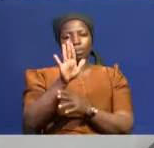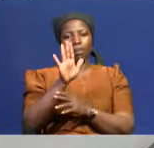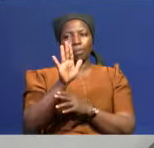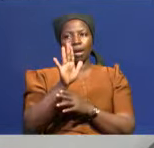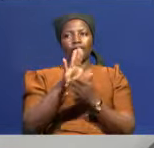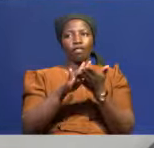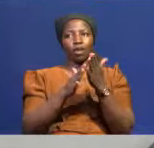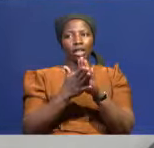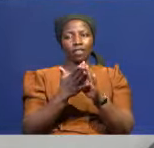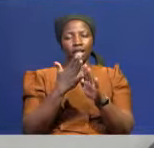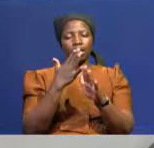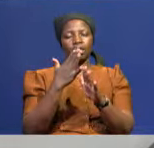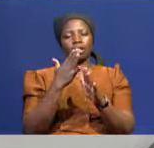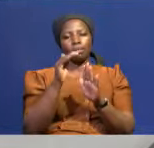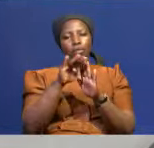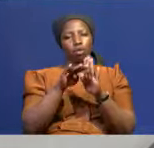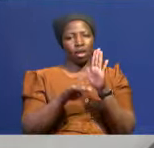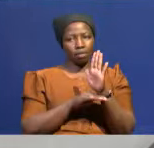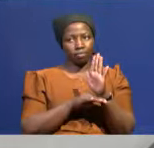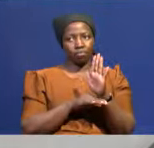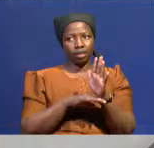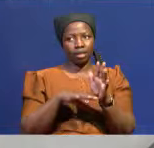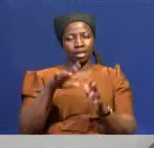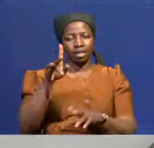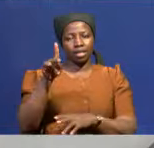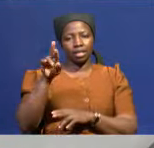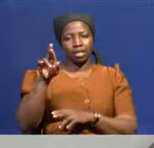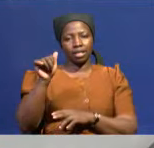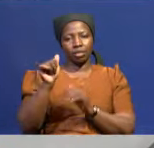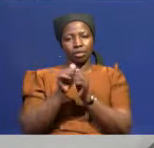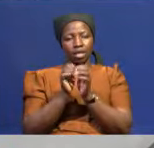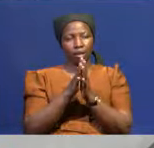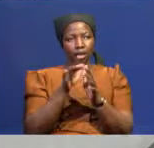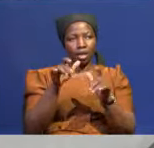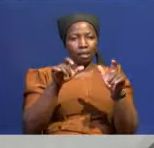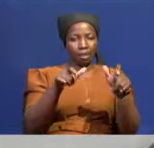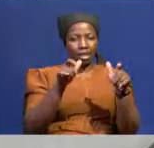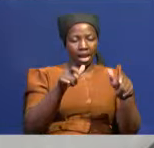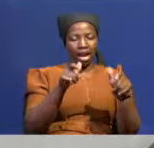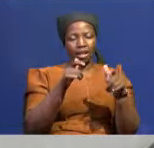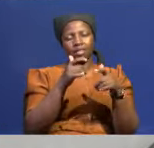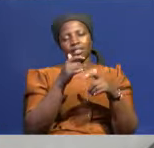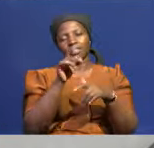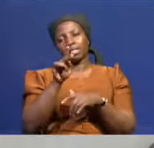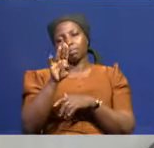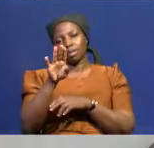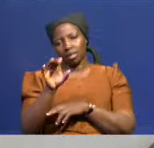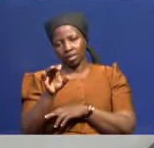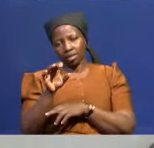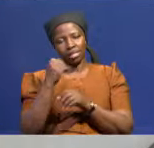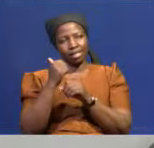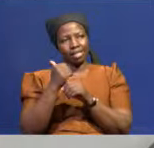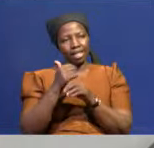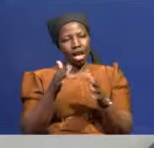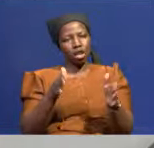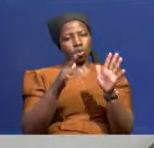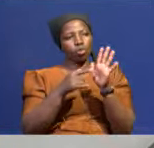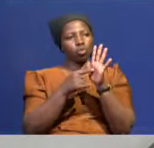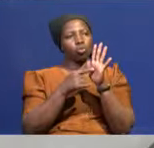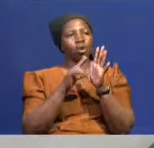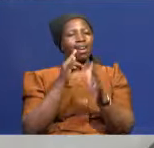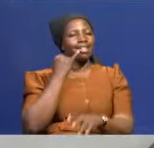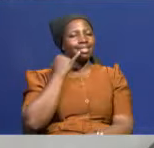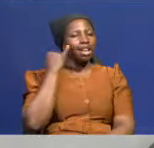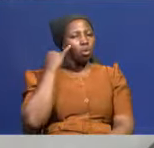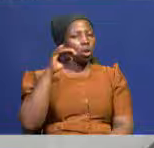a culture of tax compliance. The Taxman and its media partner, the Kenya Broadcasting Corporation, staged a roadshow in Nakuru County